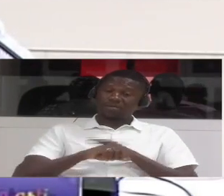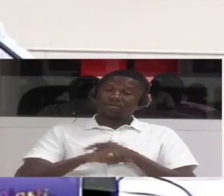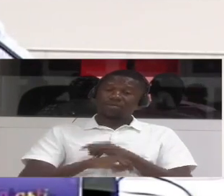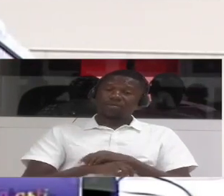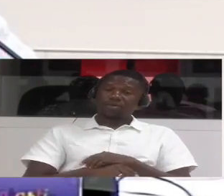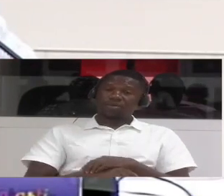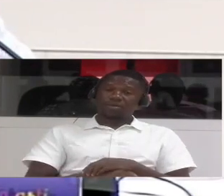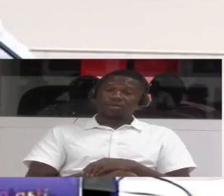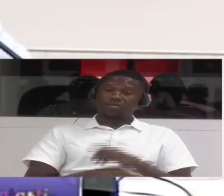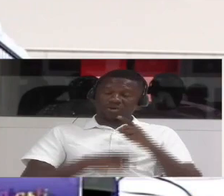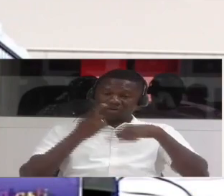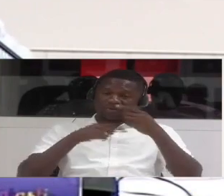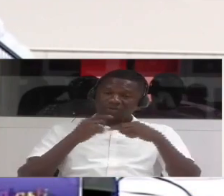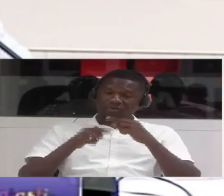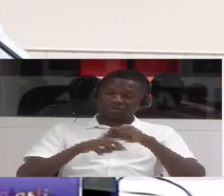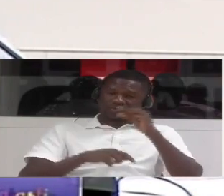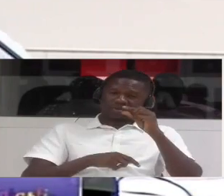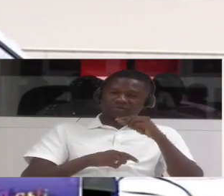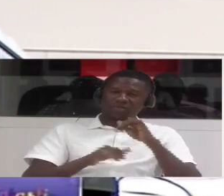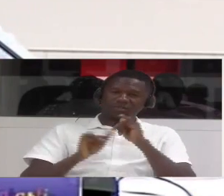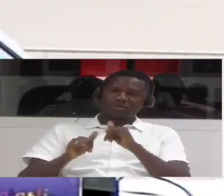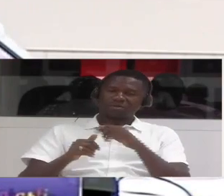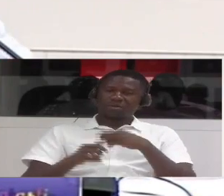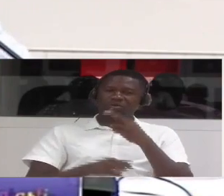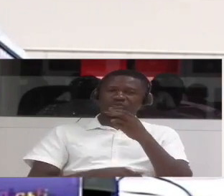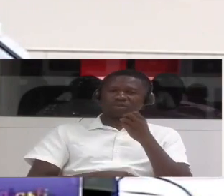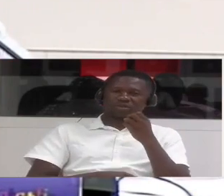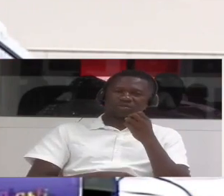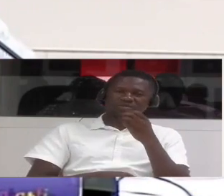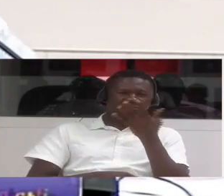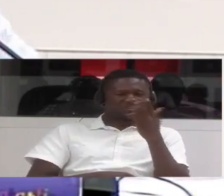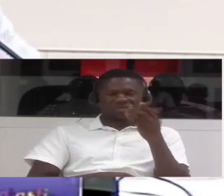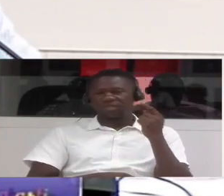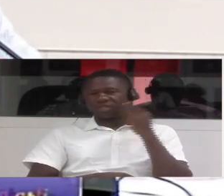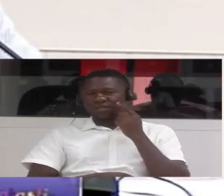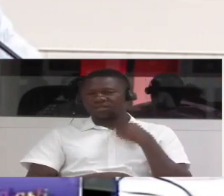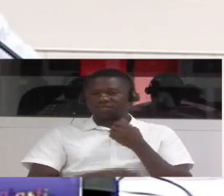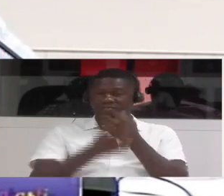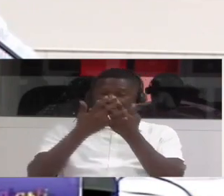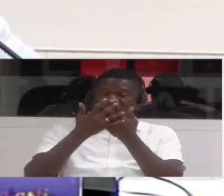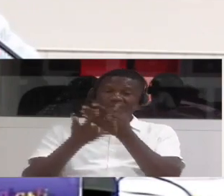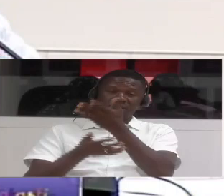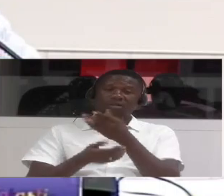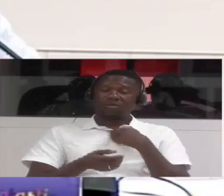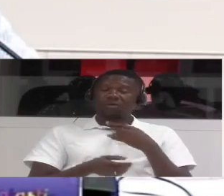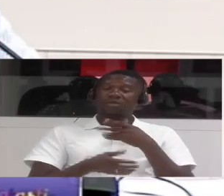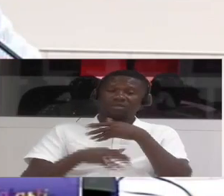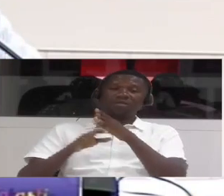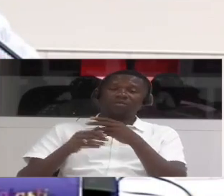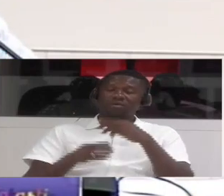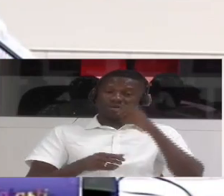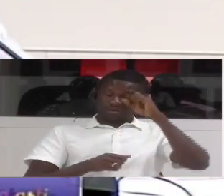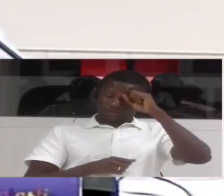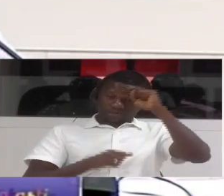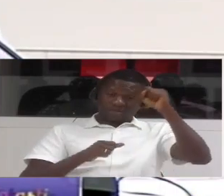subsequently pardoned. Yes, after spending 20-something days in prison, they were given presidential pardon.